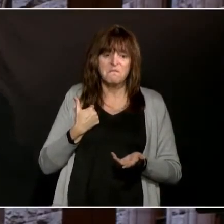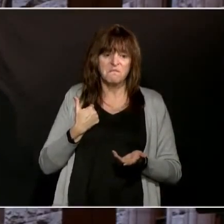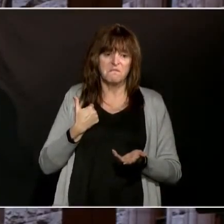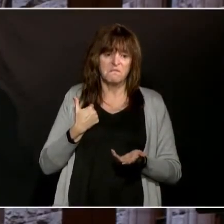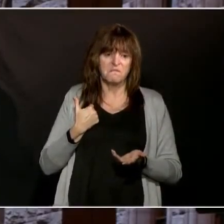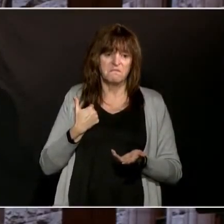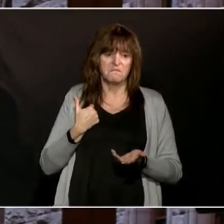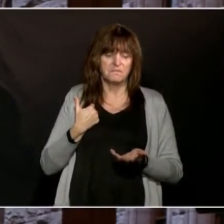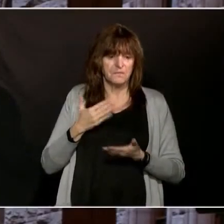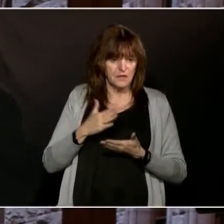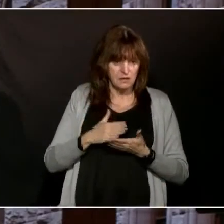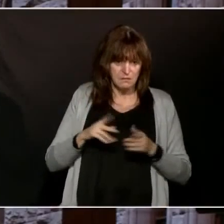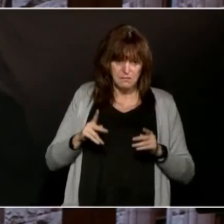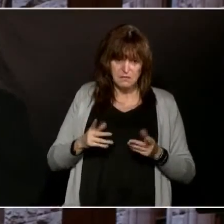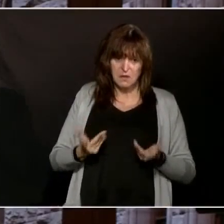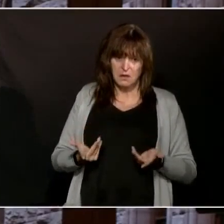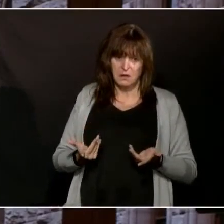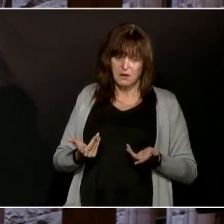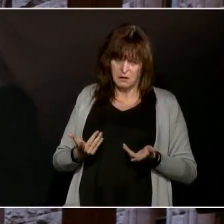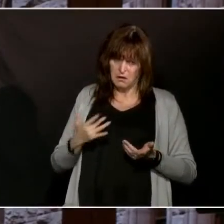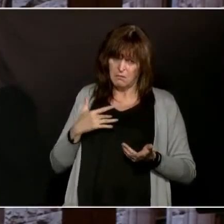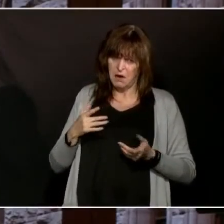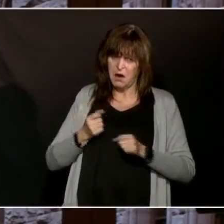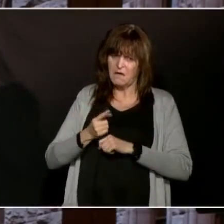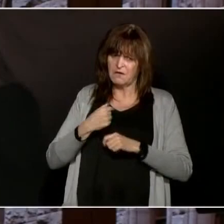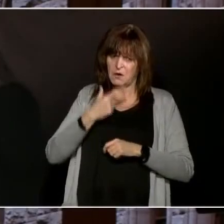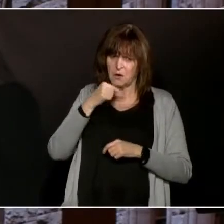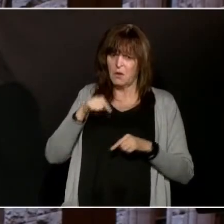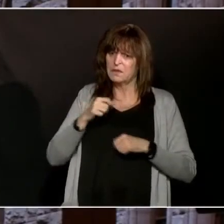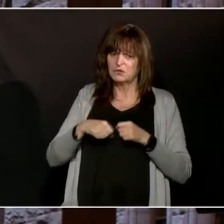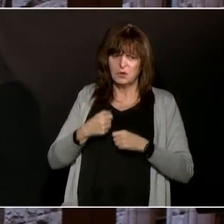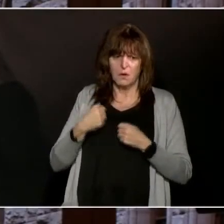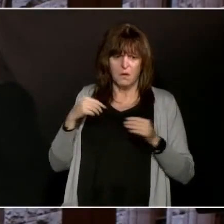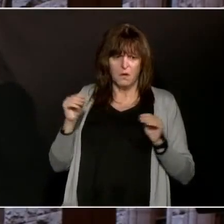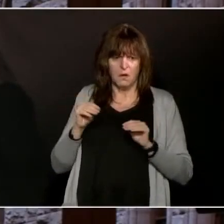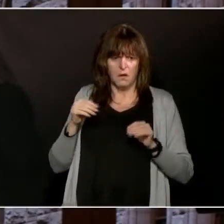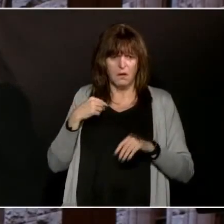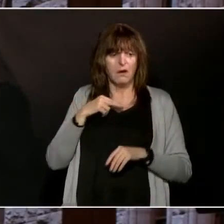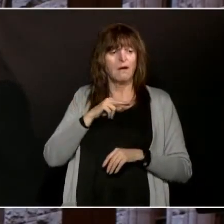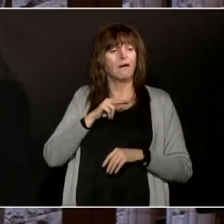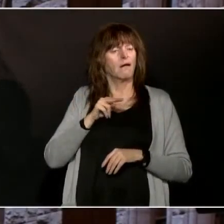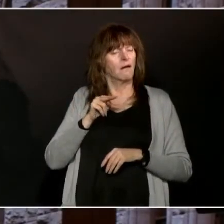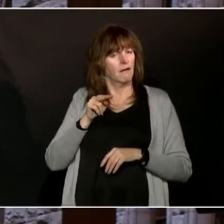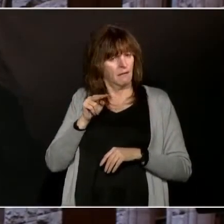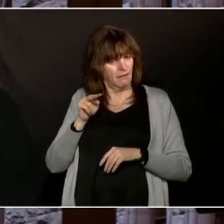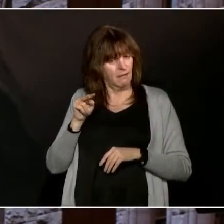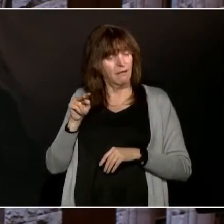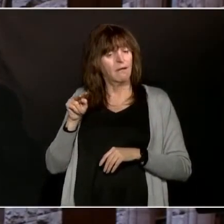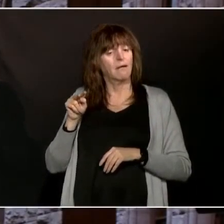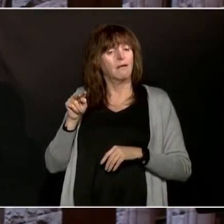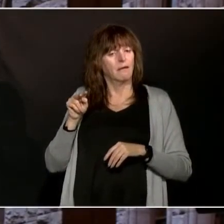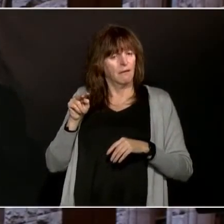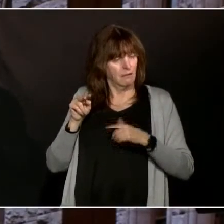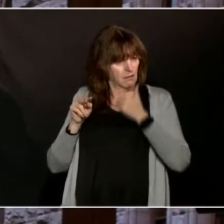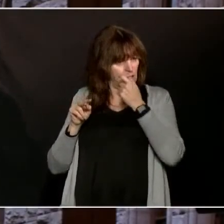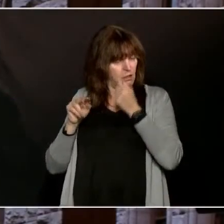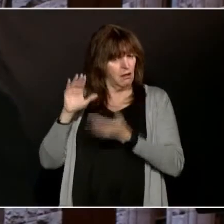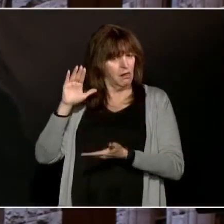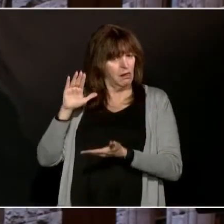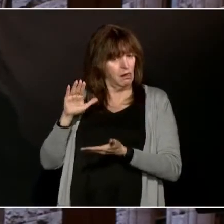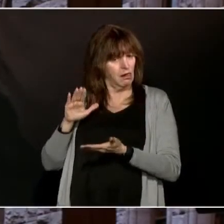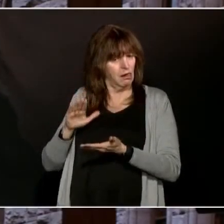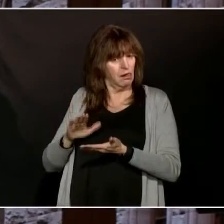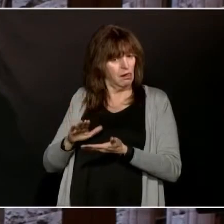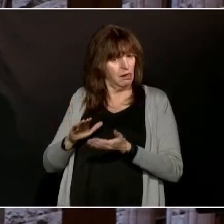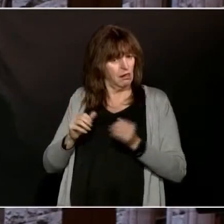seem to be doing okay at the moment. And so we see this number has been lowered. With seasonality, it should be high. But